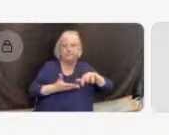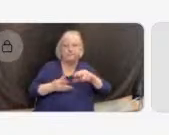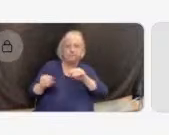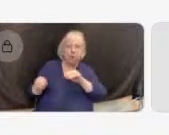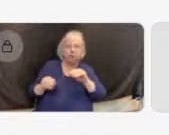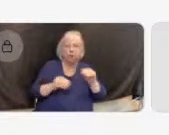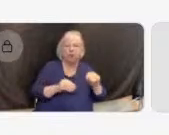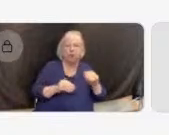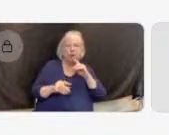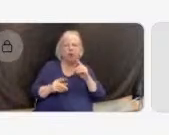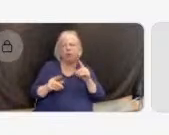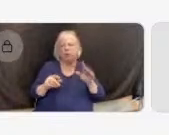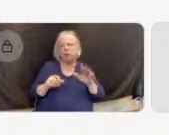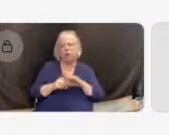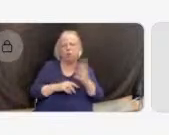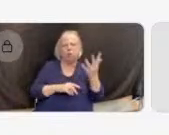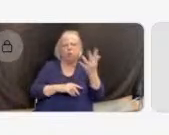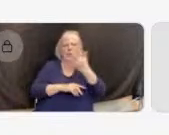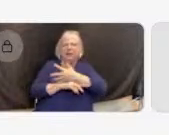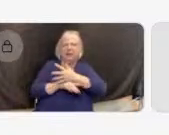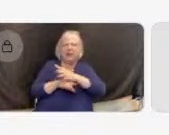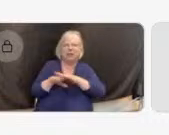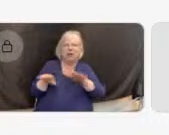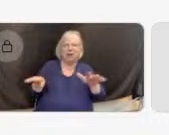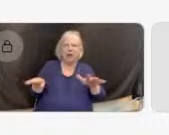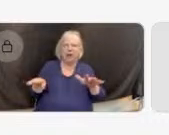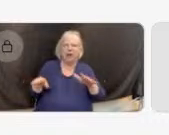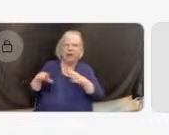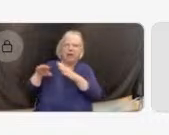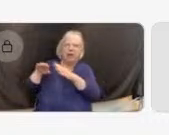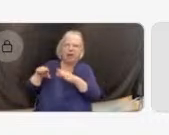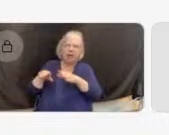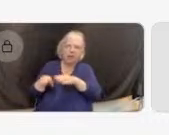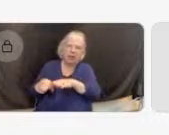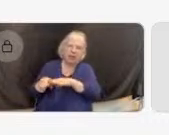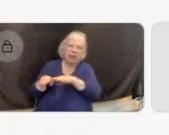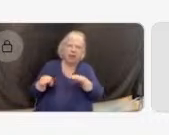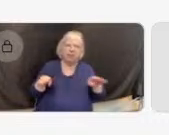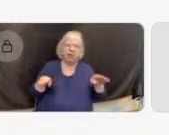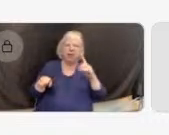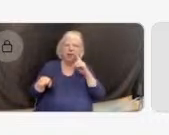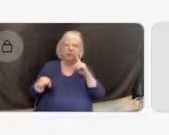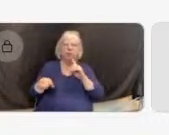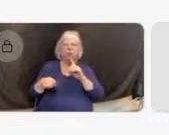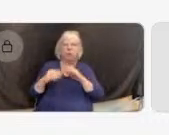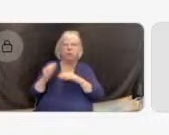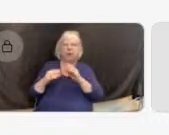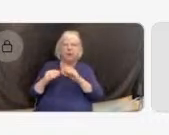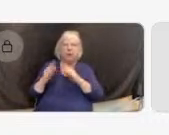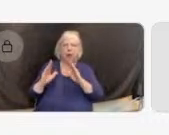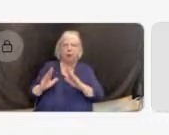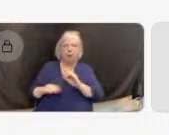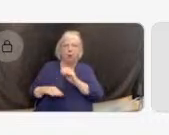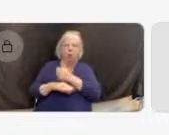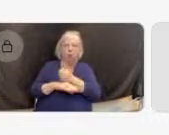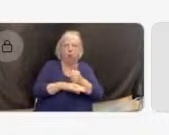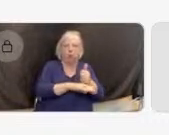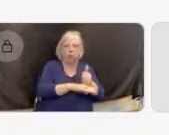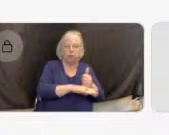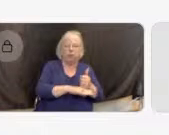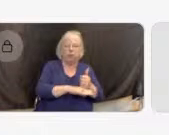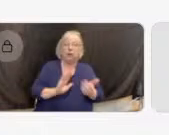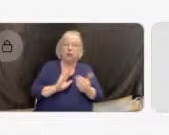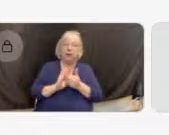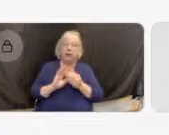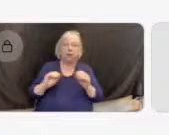total clearing of the land and leveling of the land for this subdivision. So there is, again, no